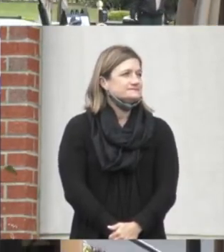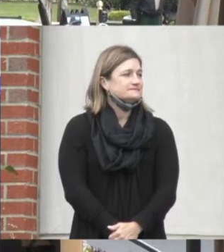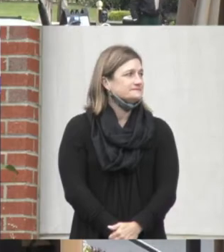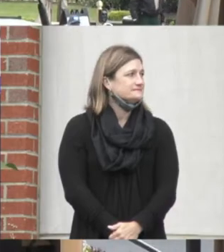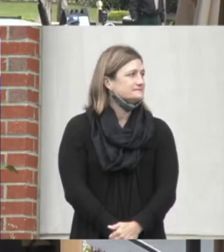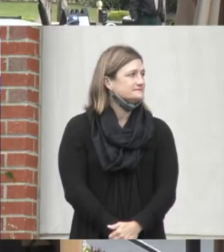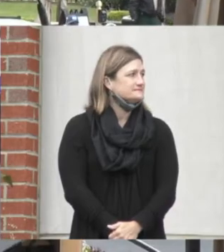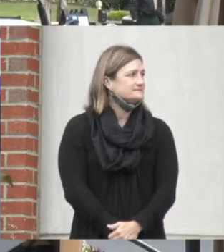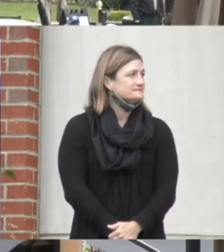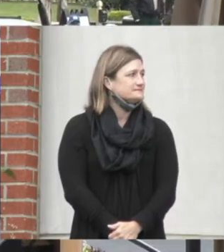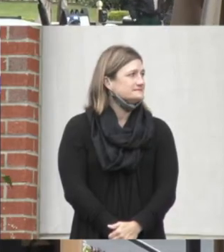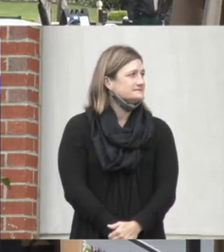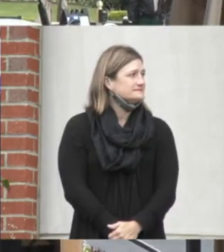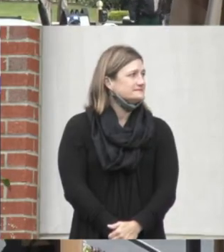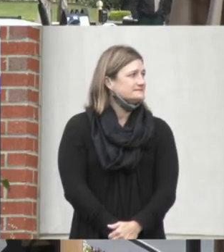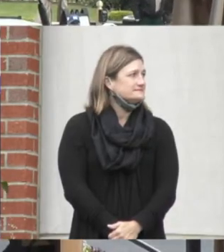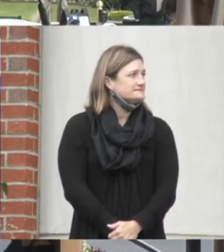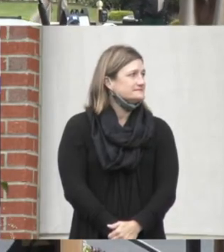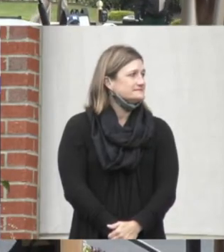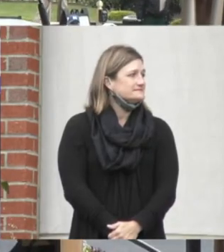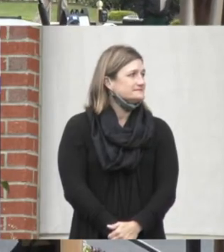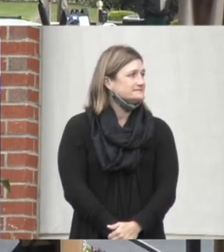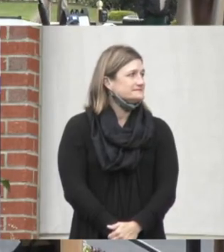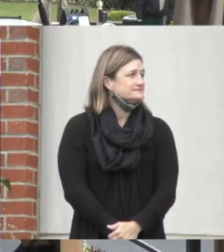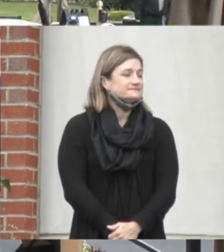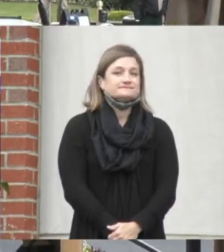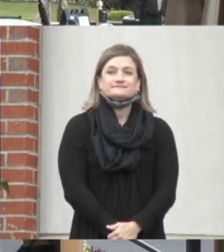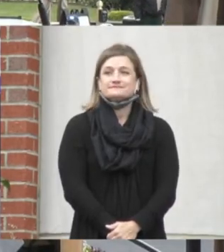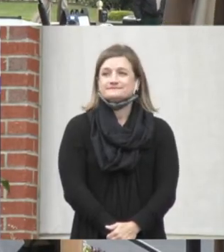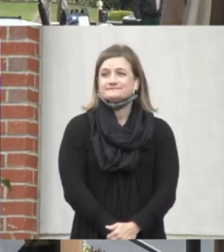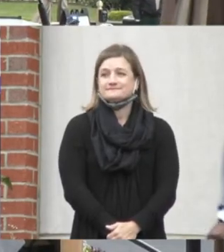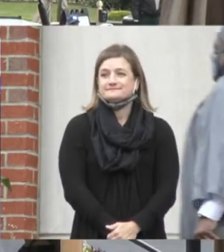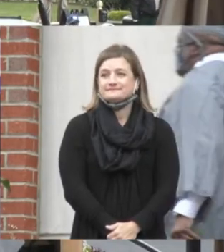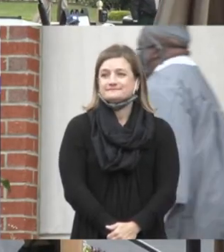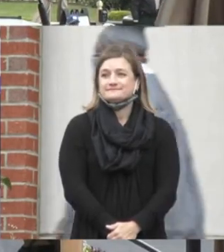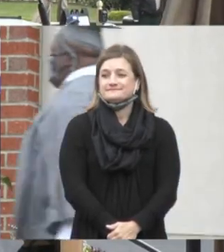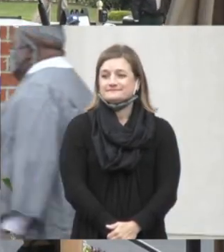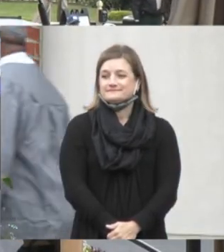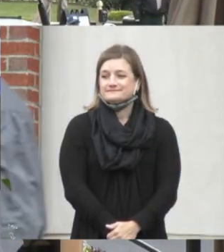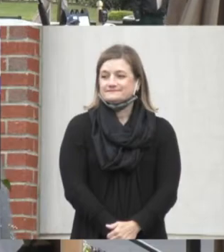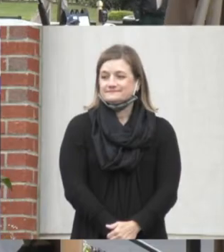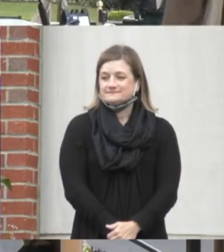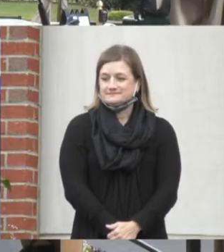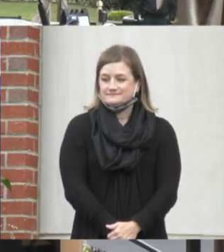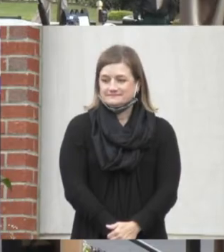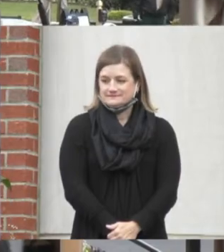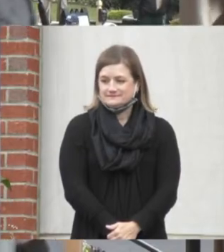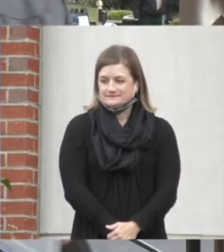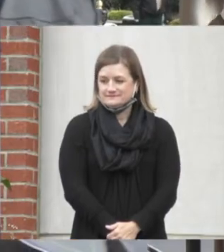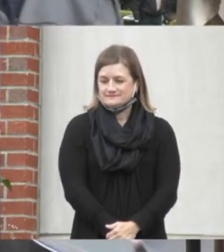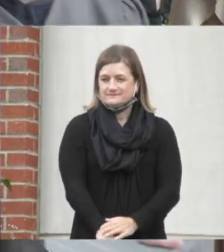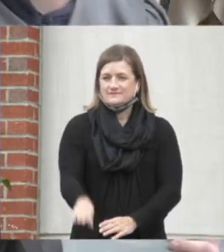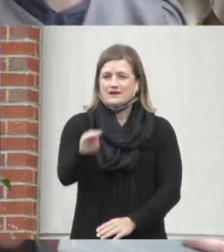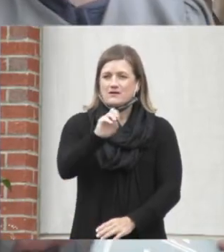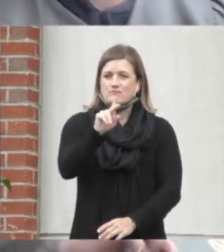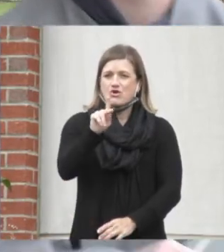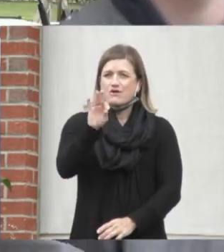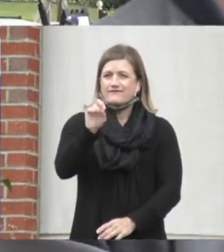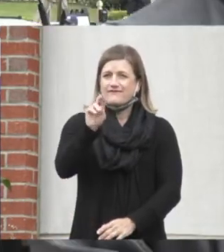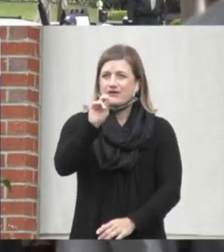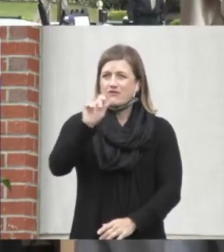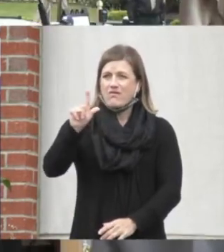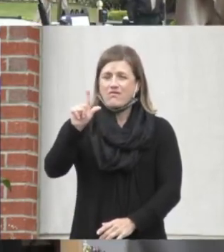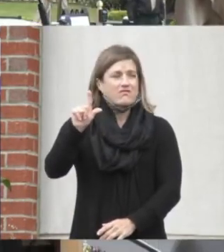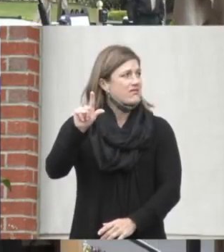It's Mark Farrell plus Alter. Mark Farrell Alter? Plus Alter. Plus Alter. Yeah. Mark Farrell plus